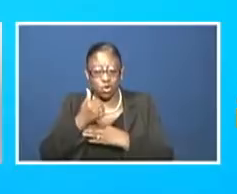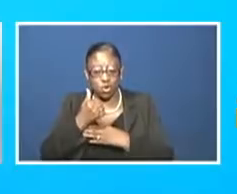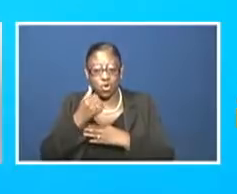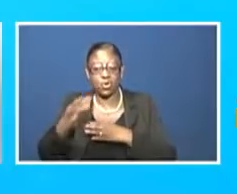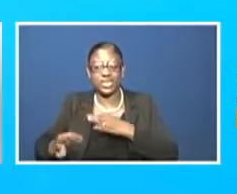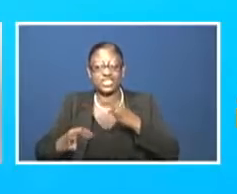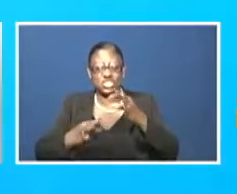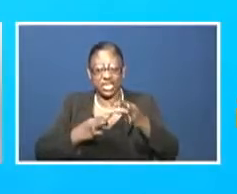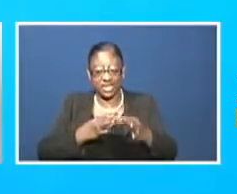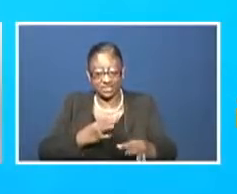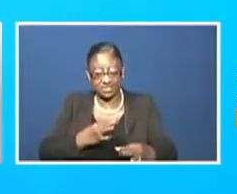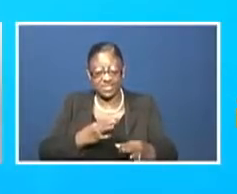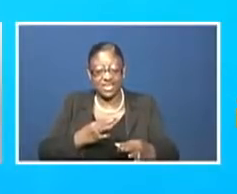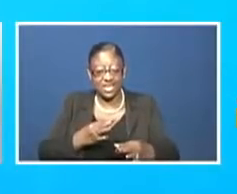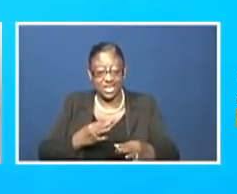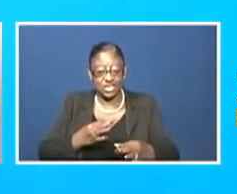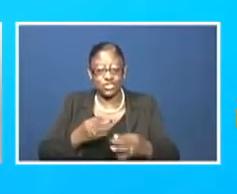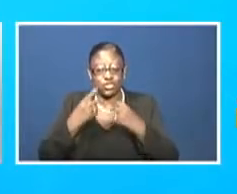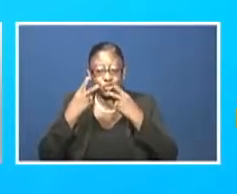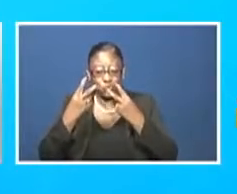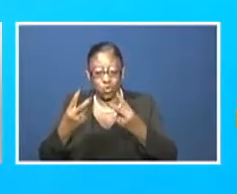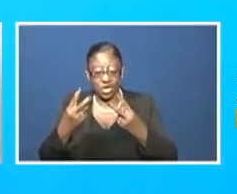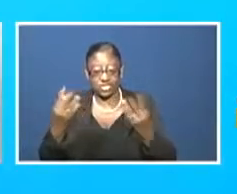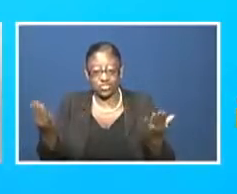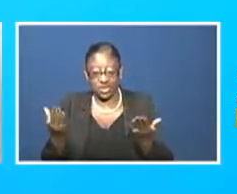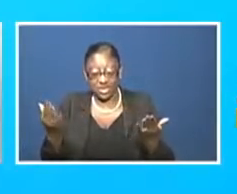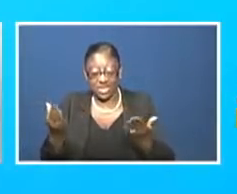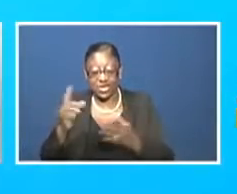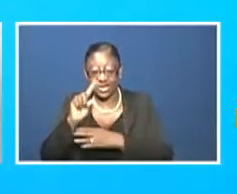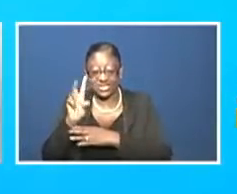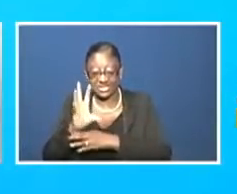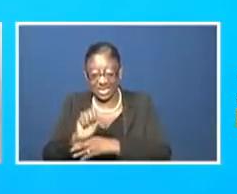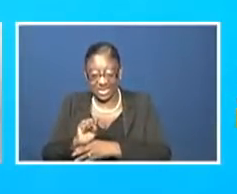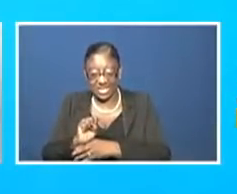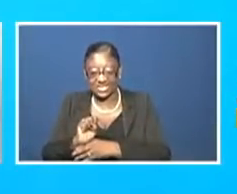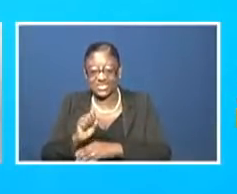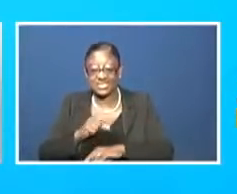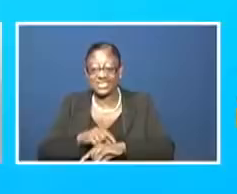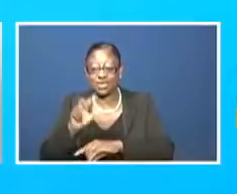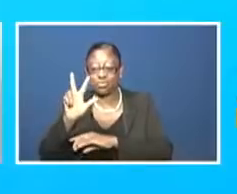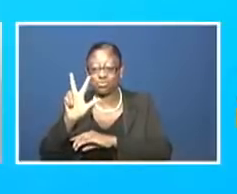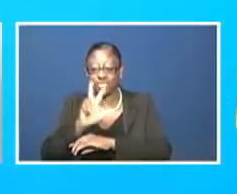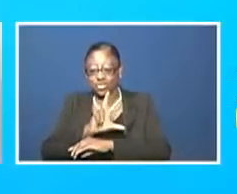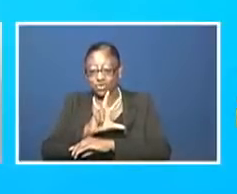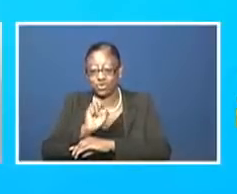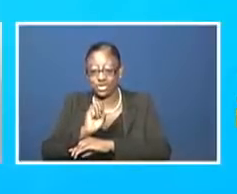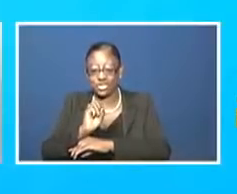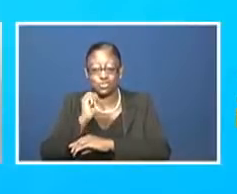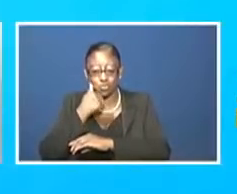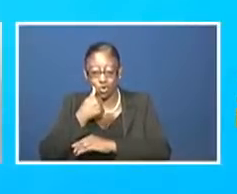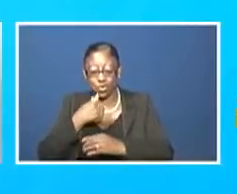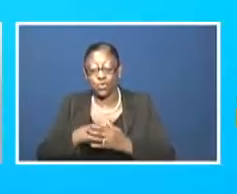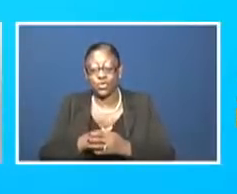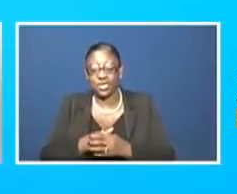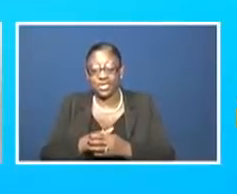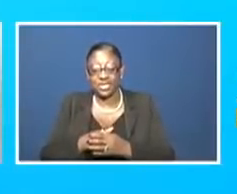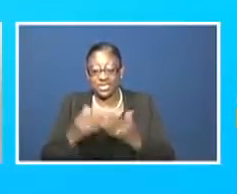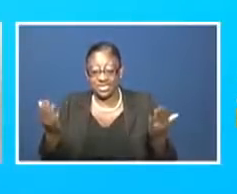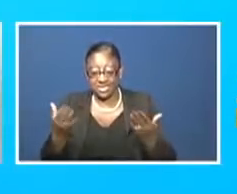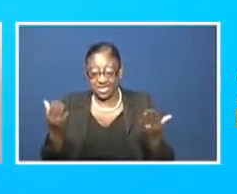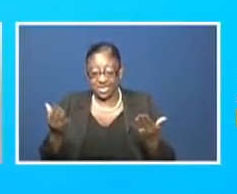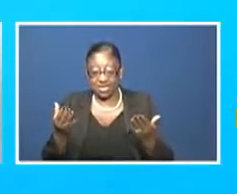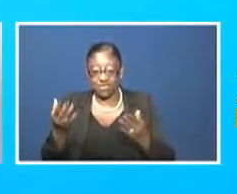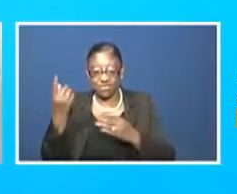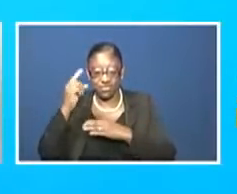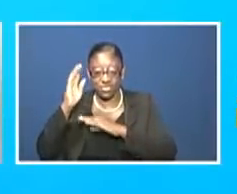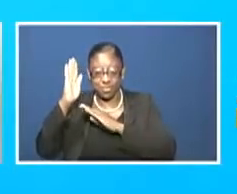handover ceremony. And you can watch the handover ceremony right here on the ZNS Network at 3:30 tomorrow afternoon. Reporting live in studio for